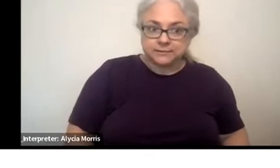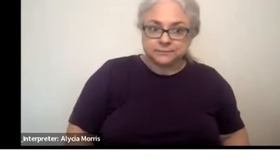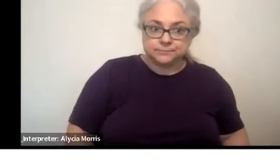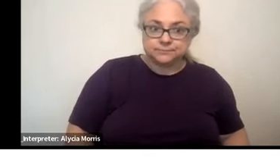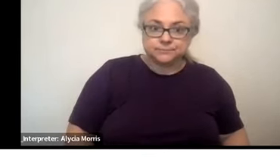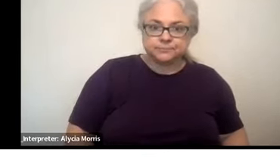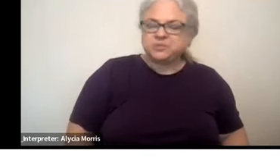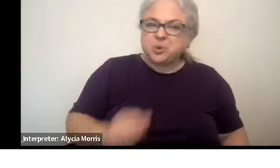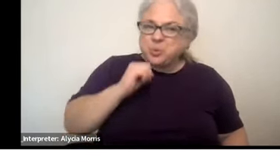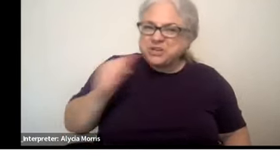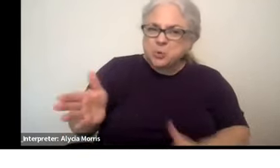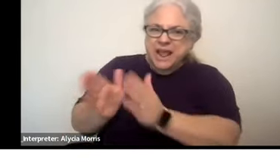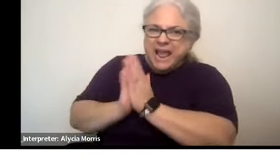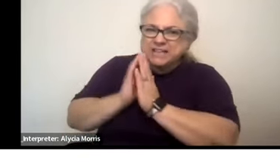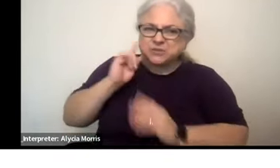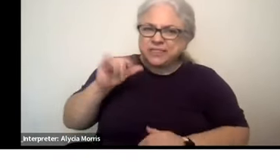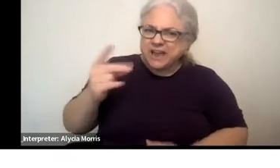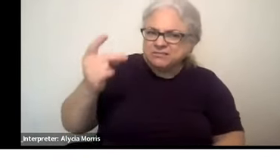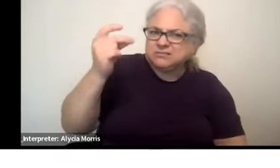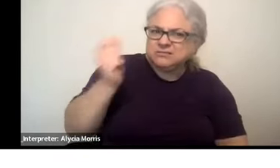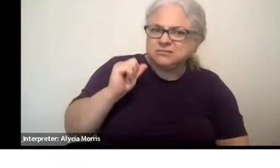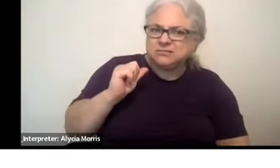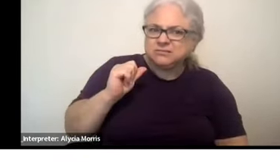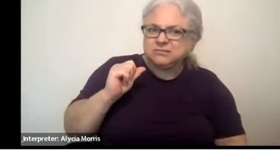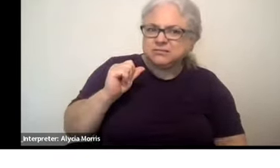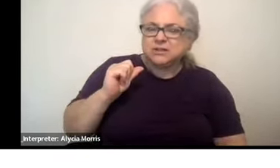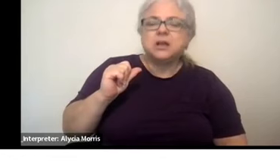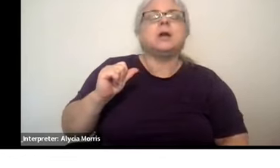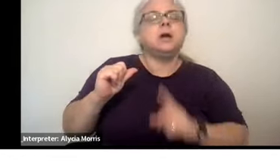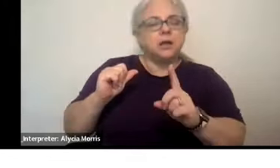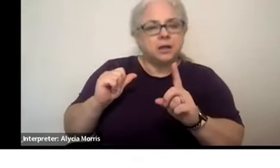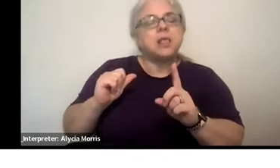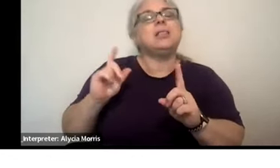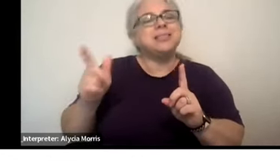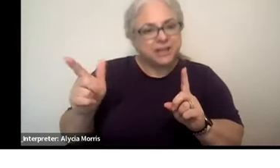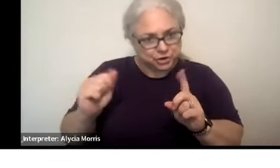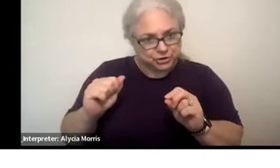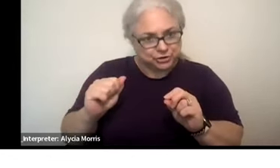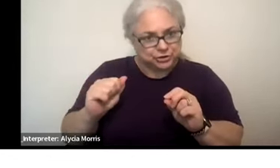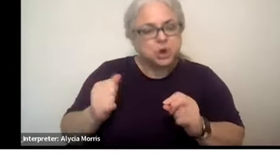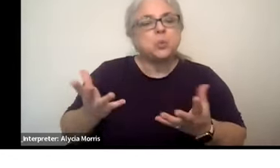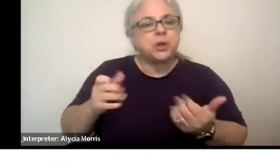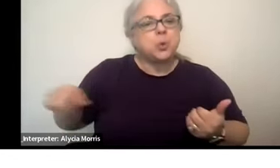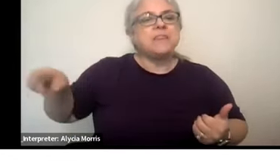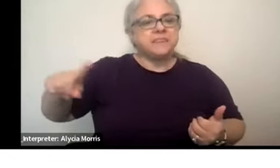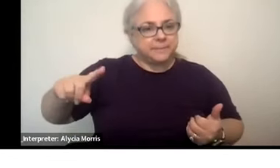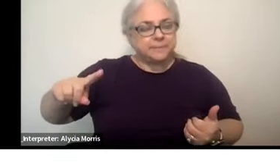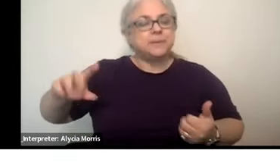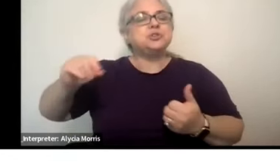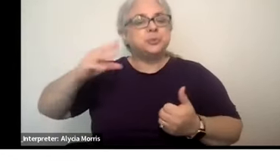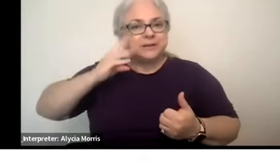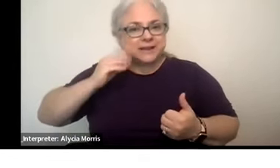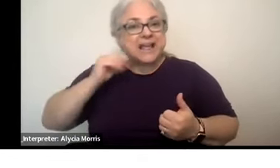don't usually ask for that, at least not of the whole group, until they've been through and they have received what I call the